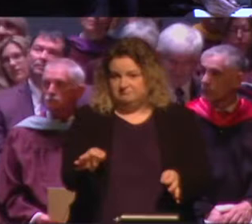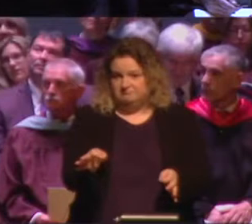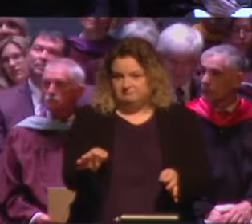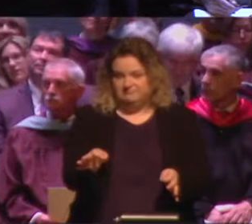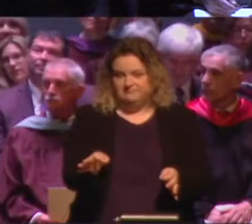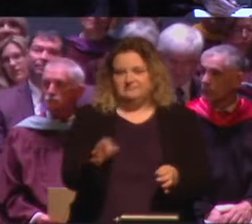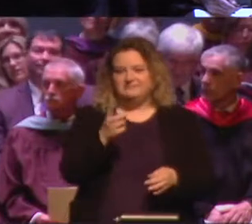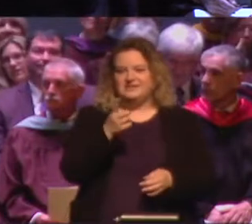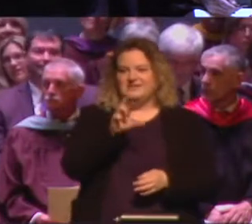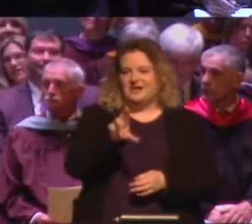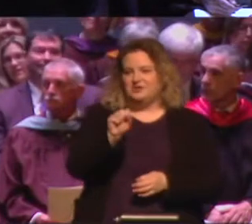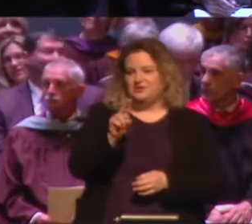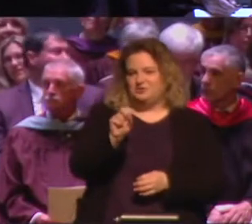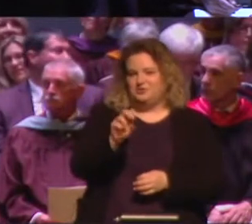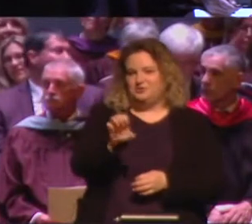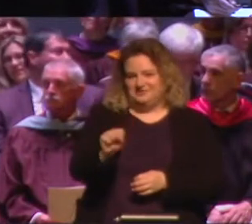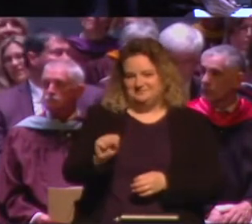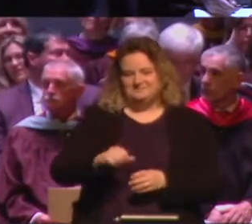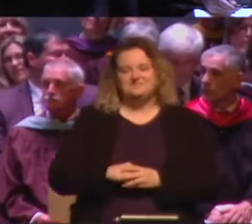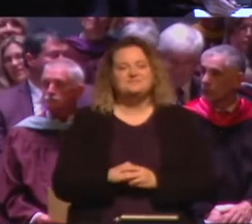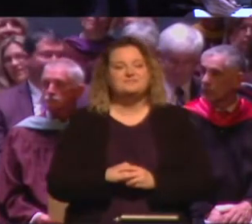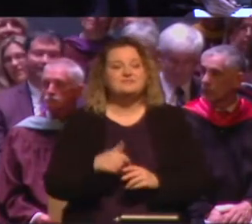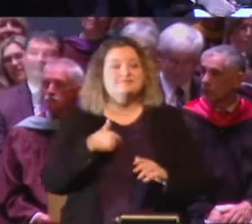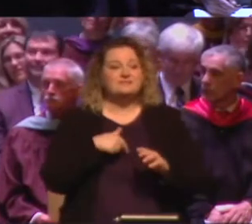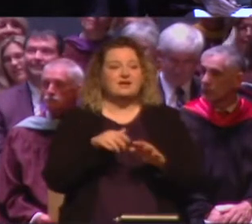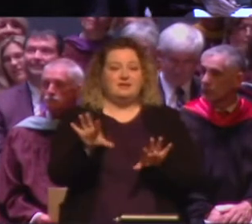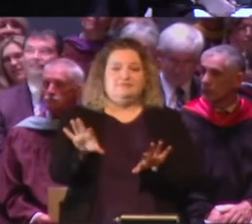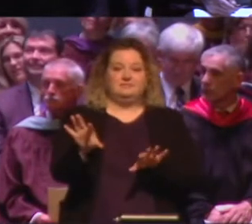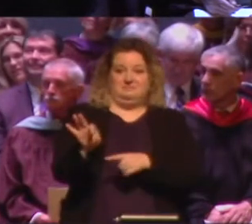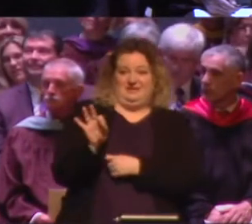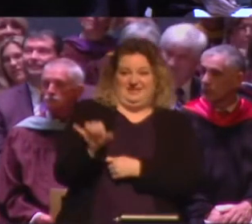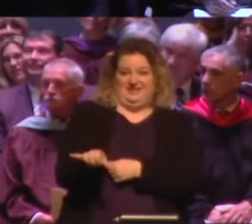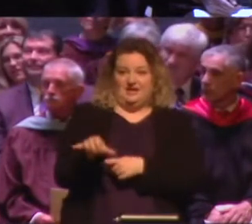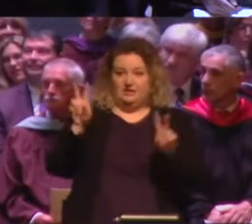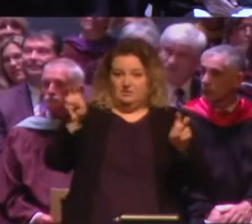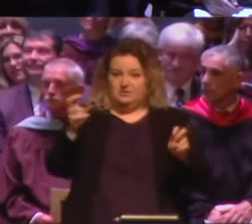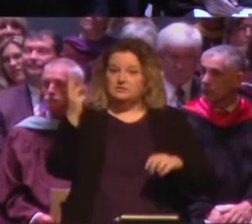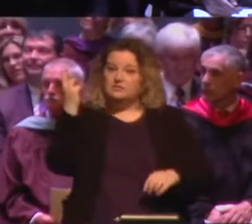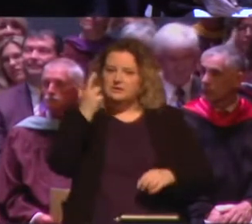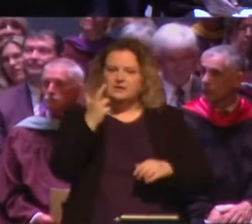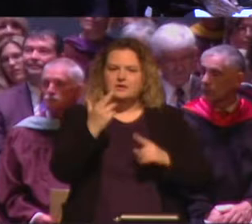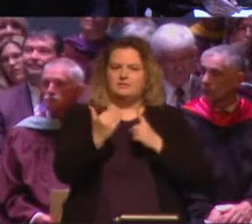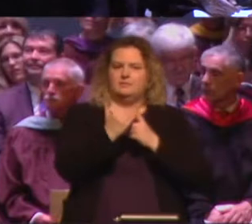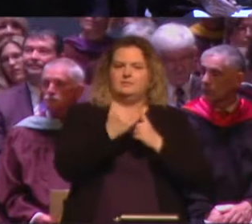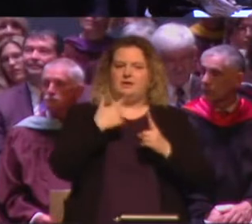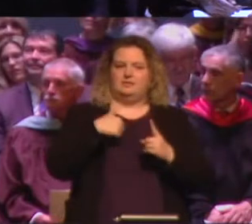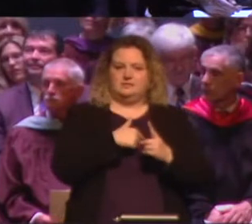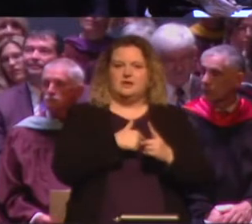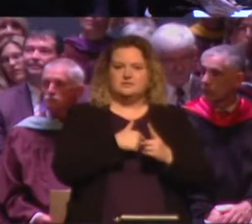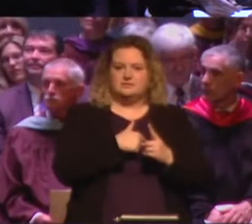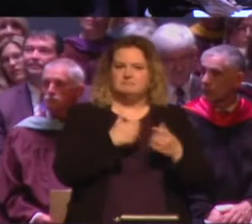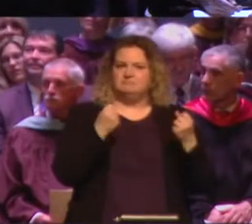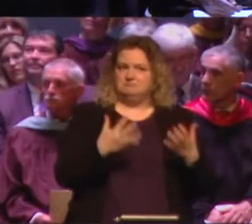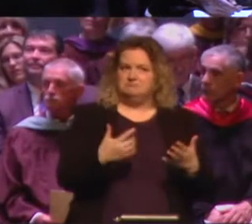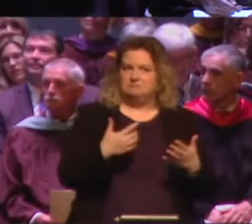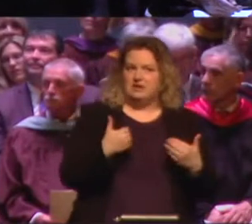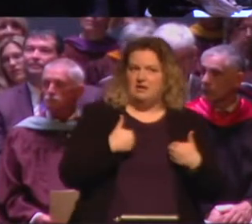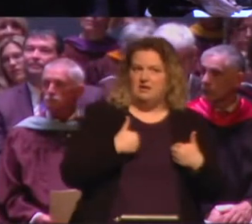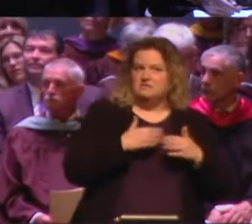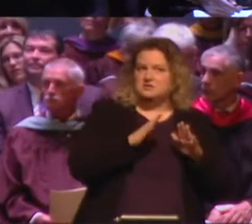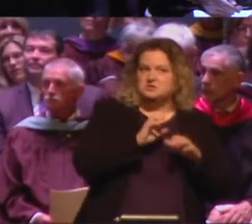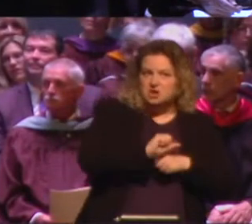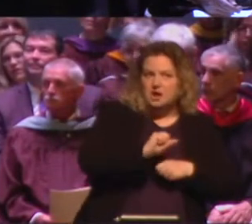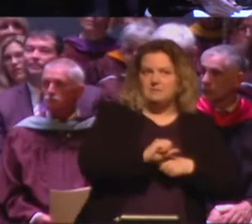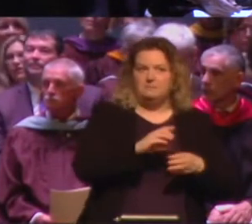Seuss. I chose this quote because it reminds me how many of us have jobs. Many of us have